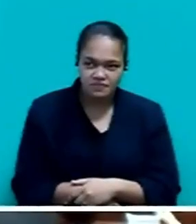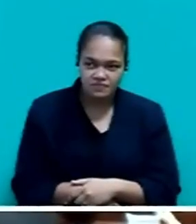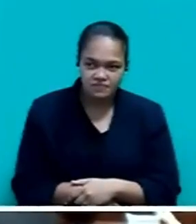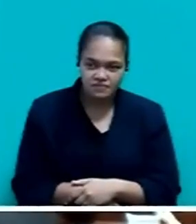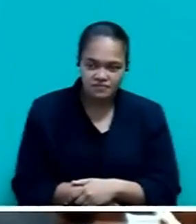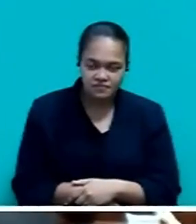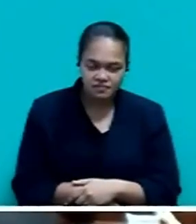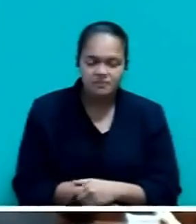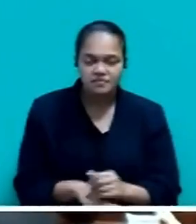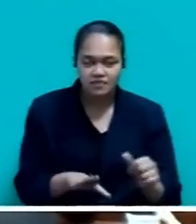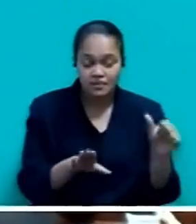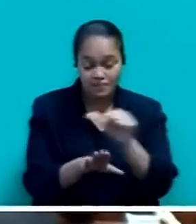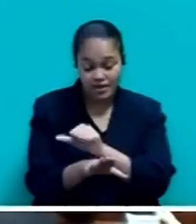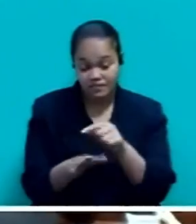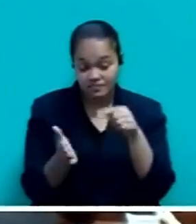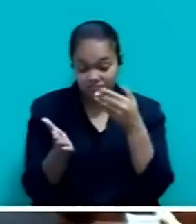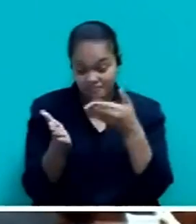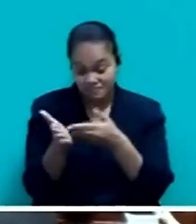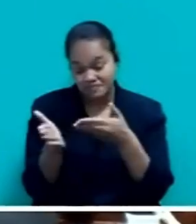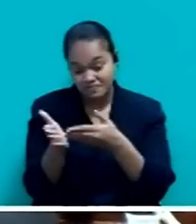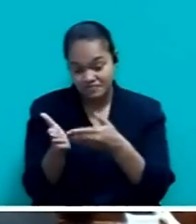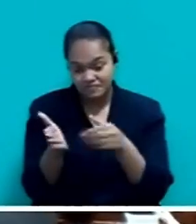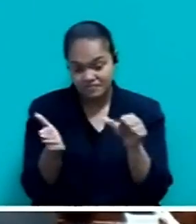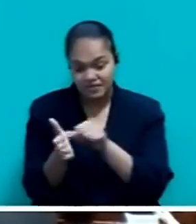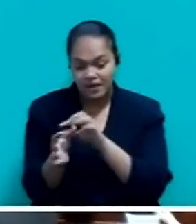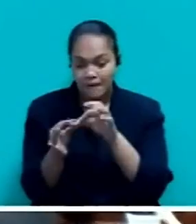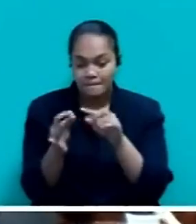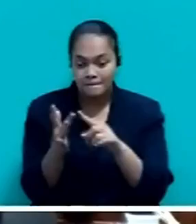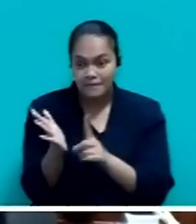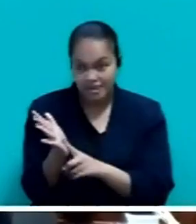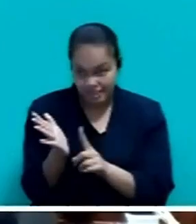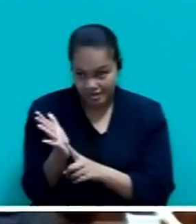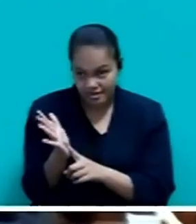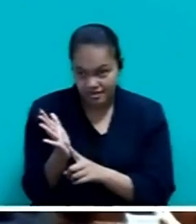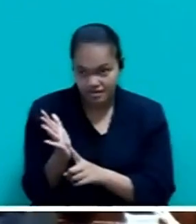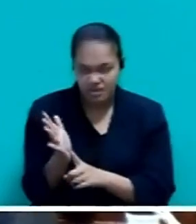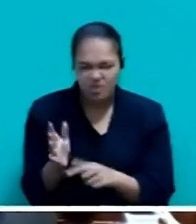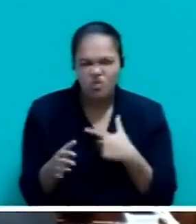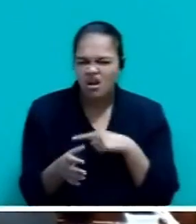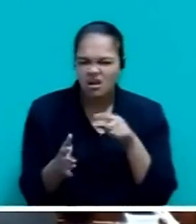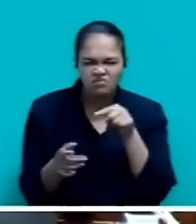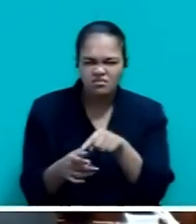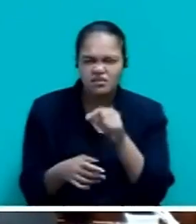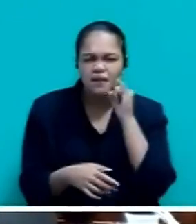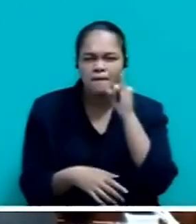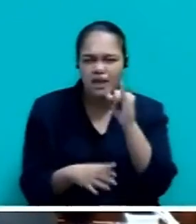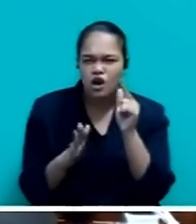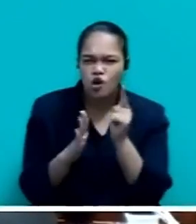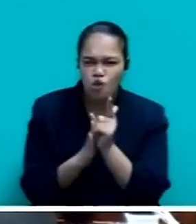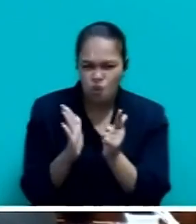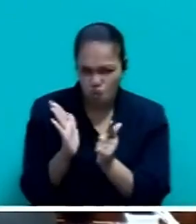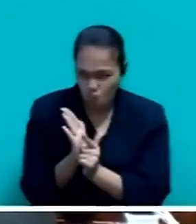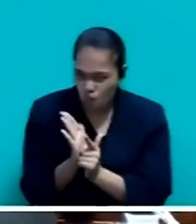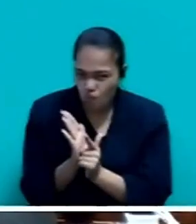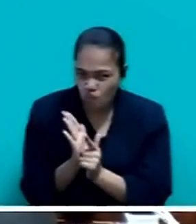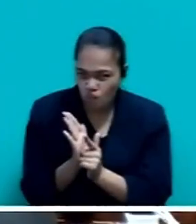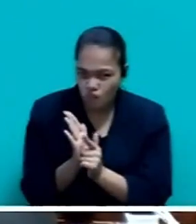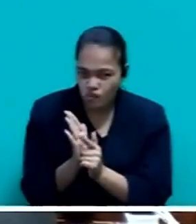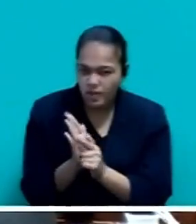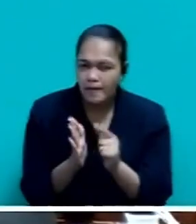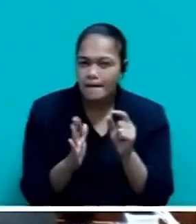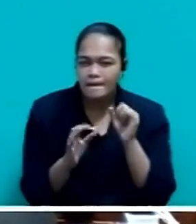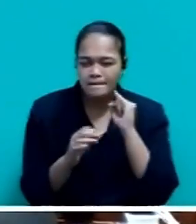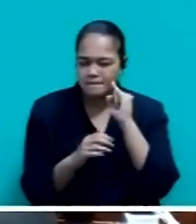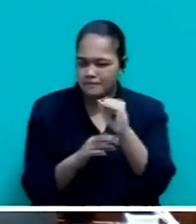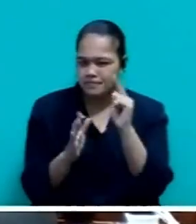Coming back to the bill, this is urgent, Mr. Speaker, because it was a bad law. Bad law to begin